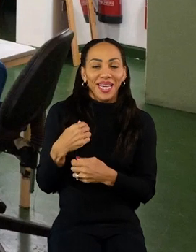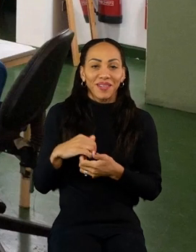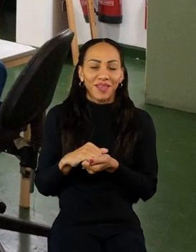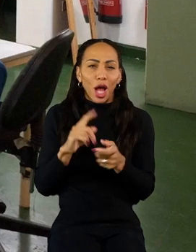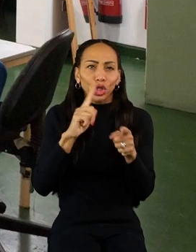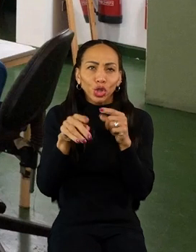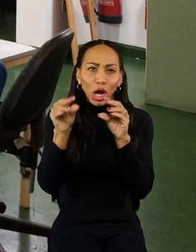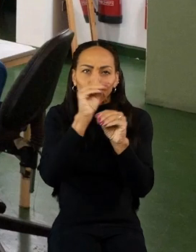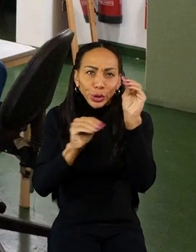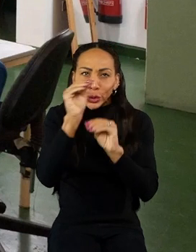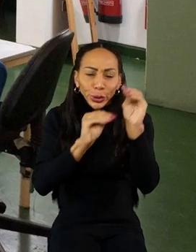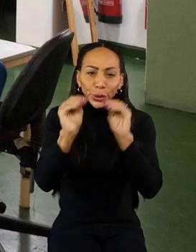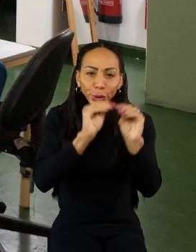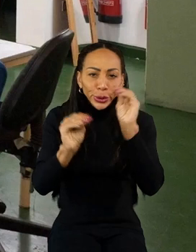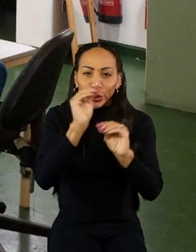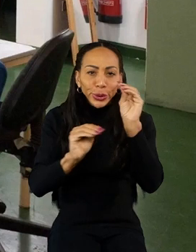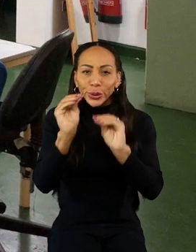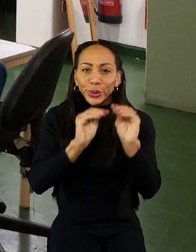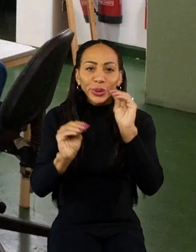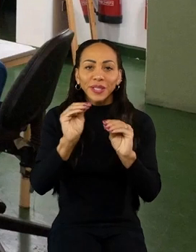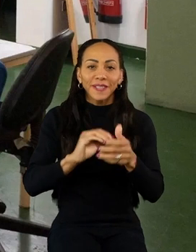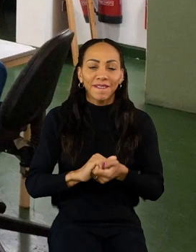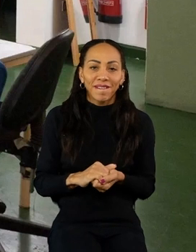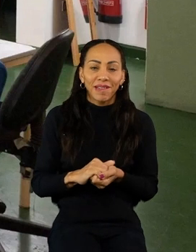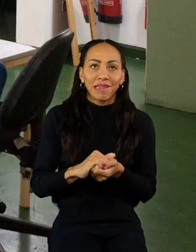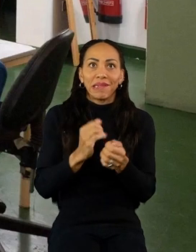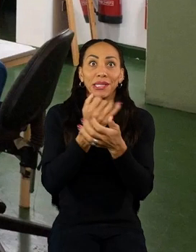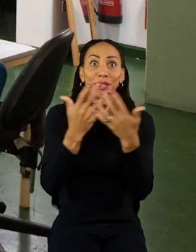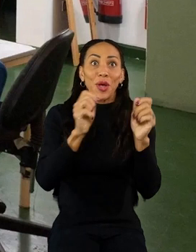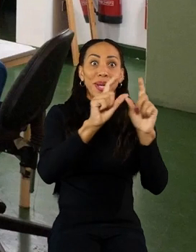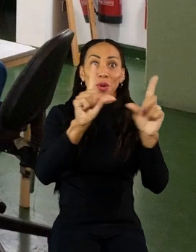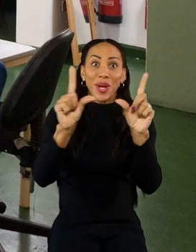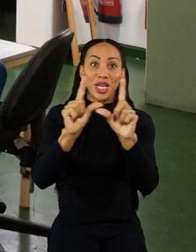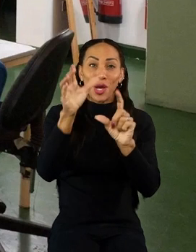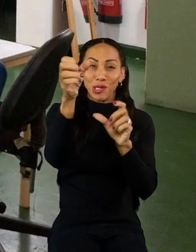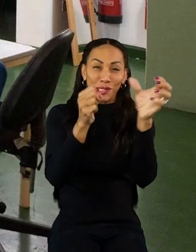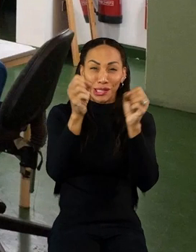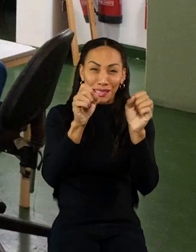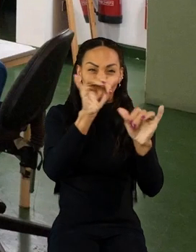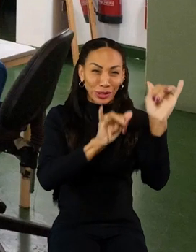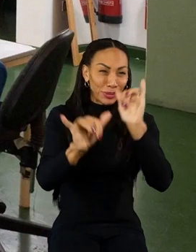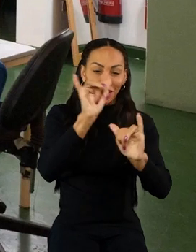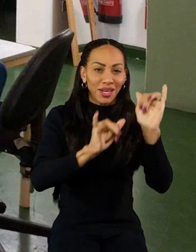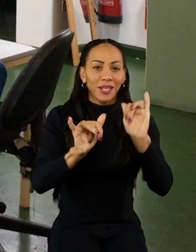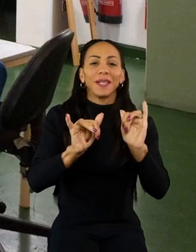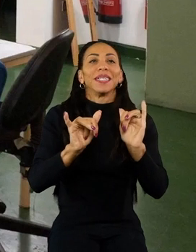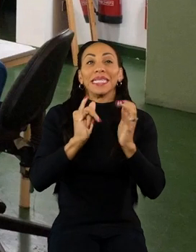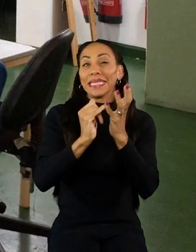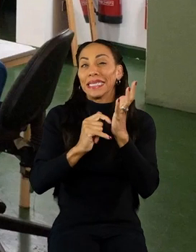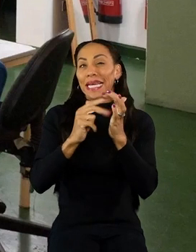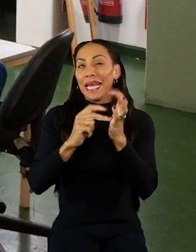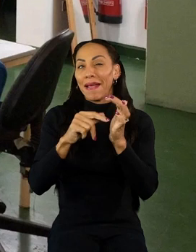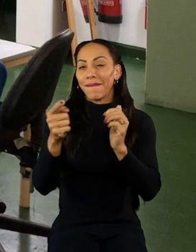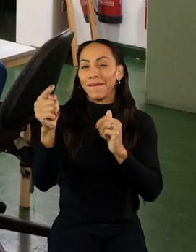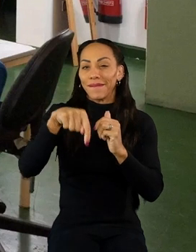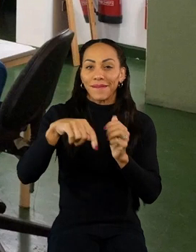and try and do that. There we go. If I can find you, so many windows. Very not really well prepared here, but